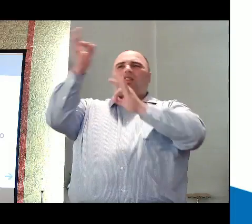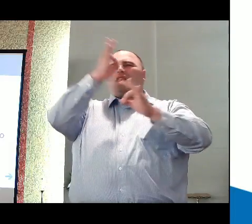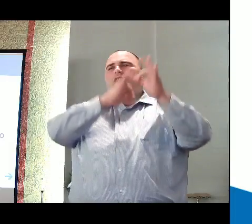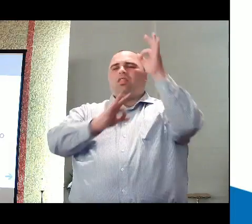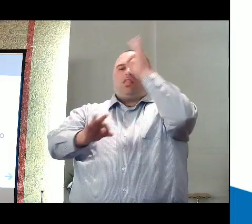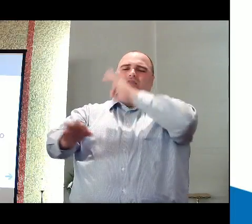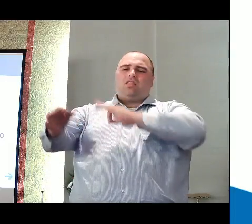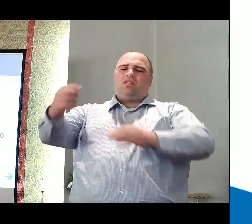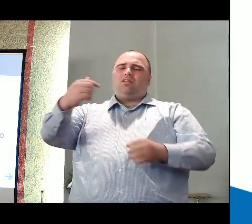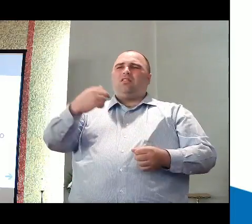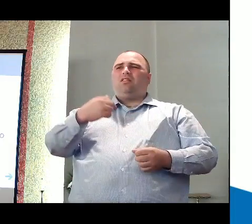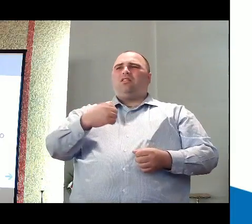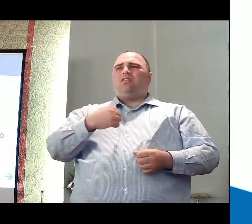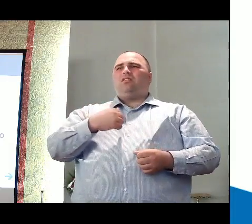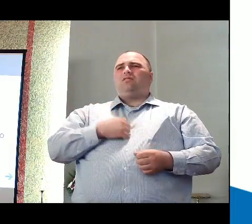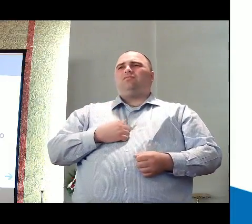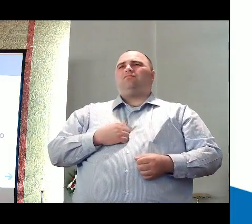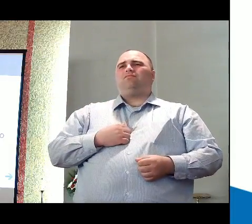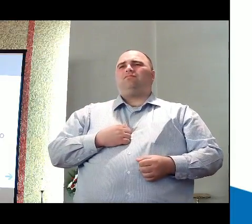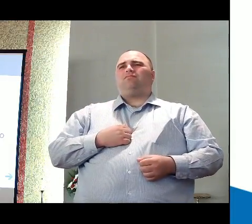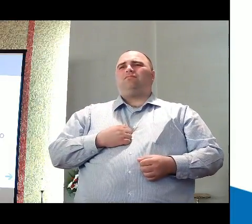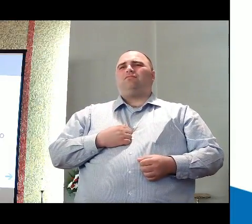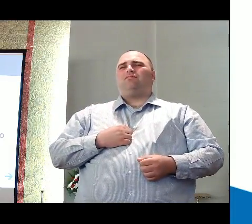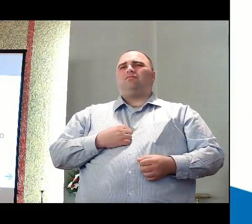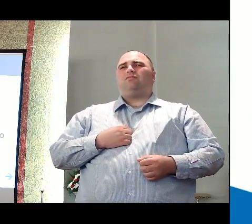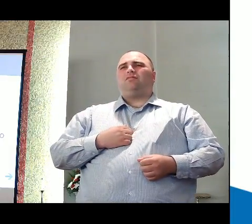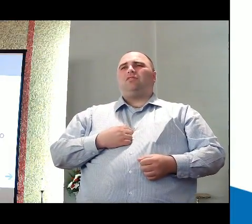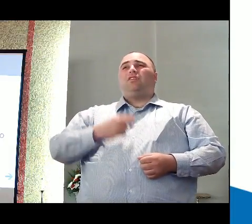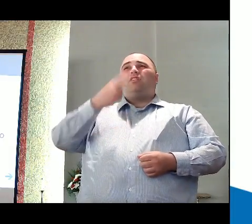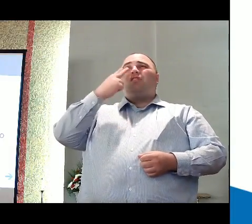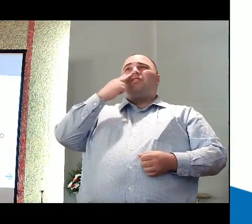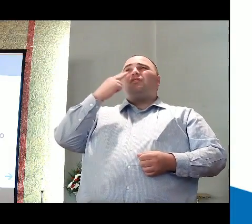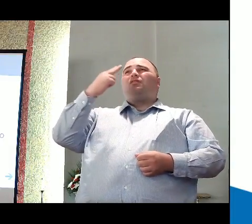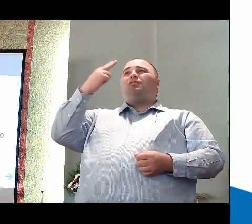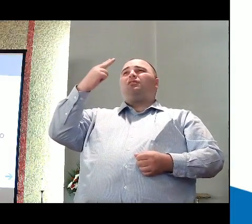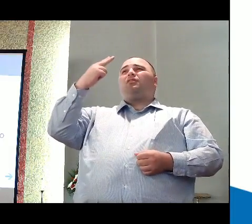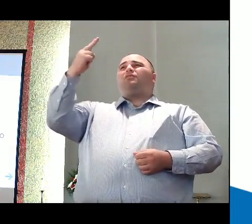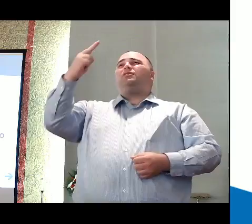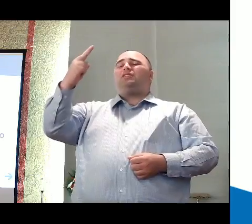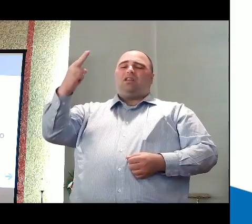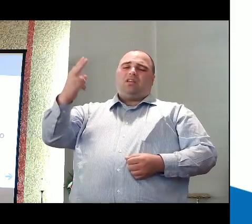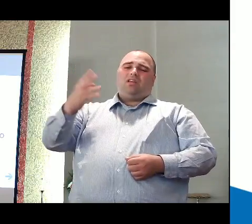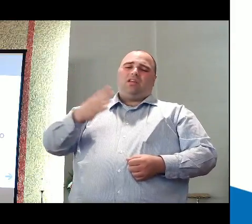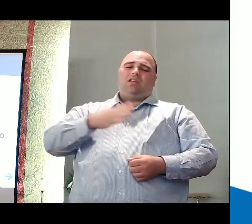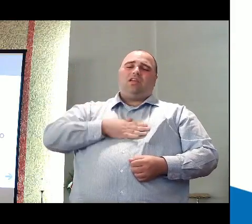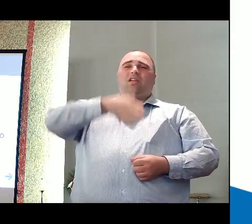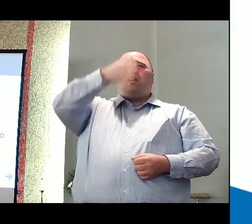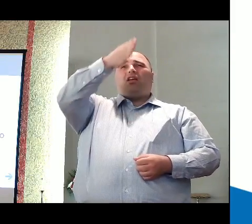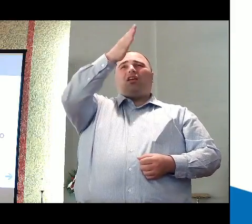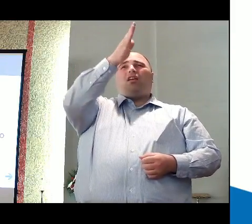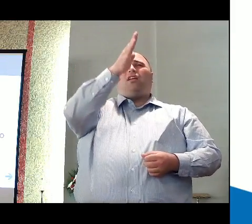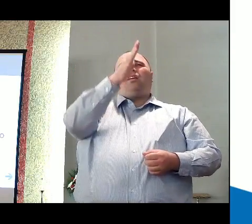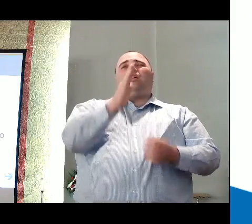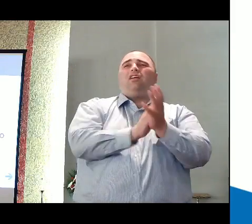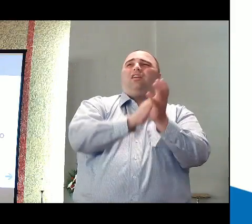things seem to get in the way of